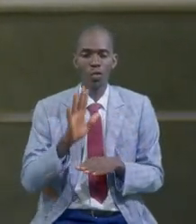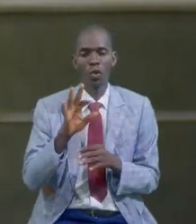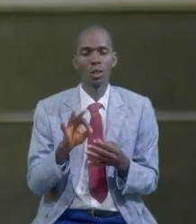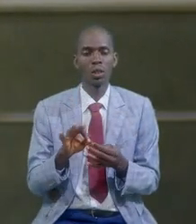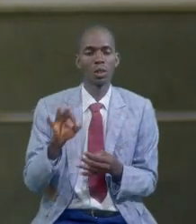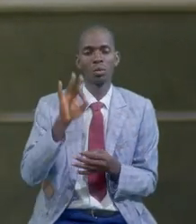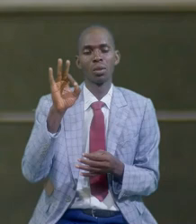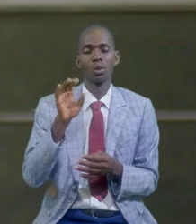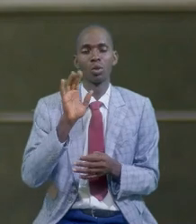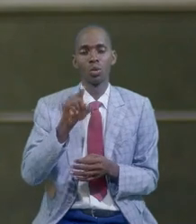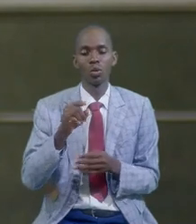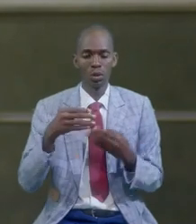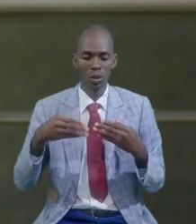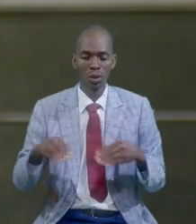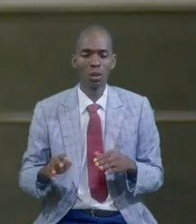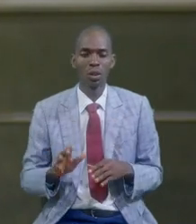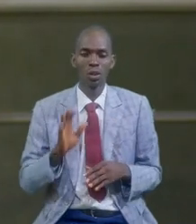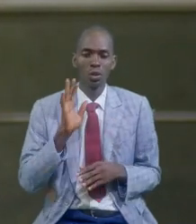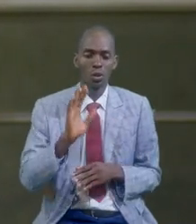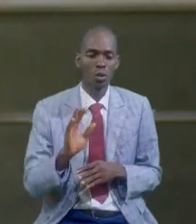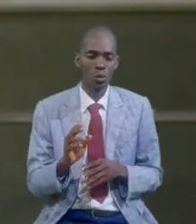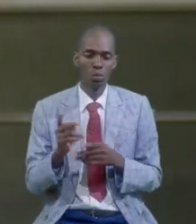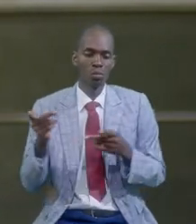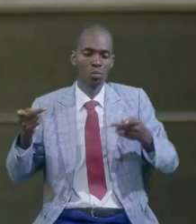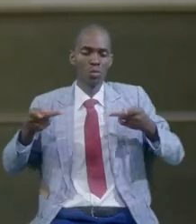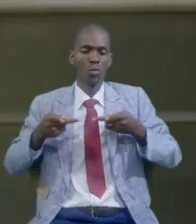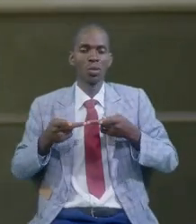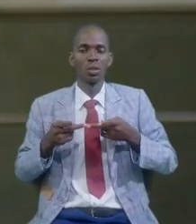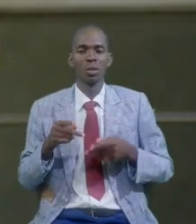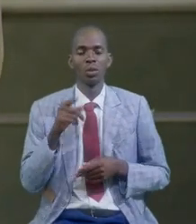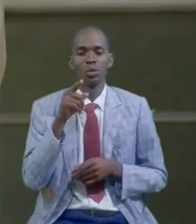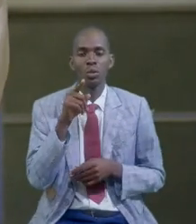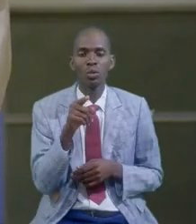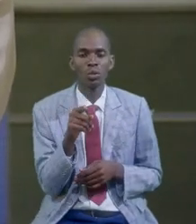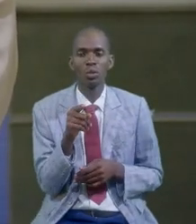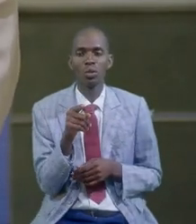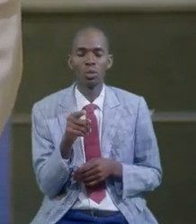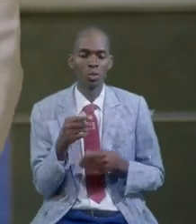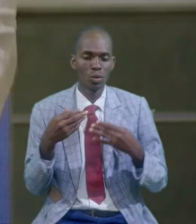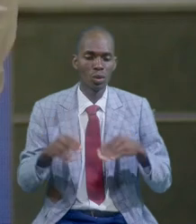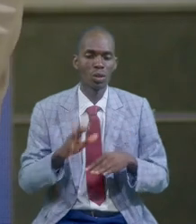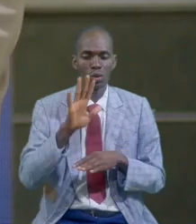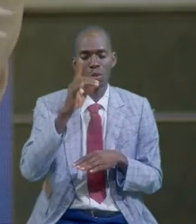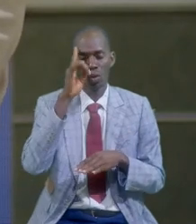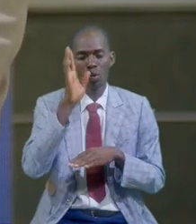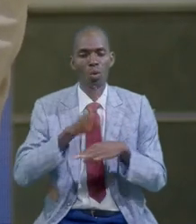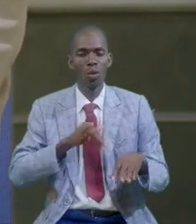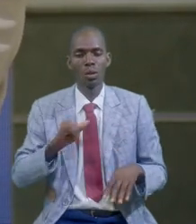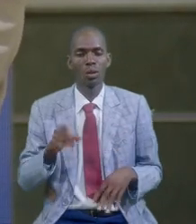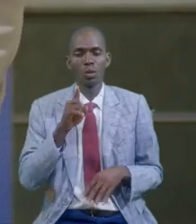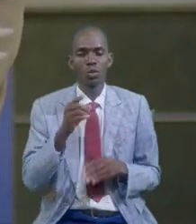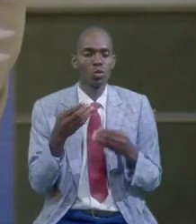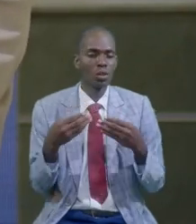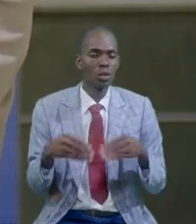your cell, your position, your cell, your calling, your cell,